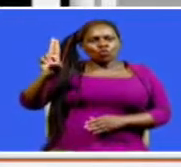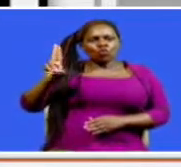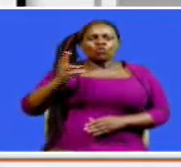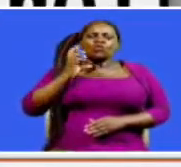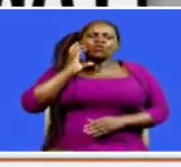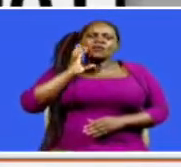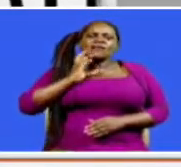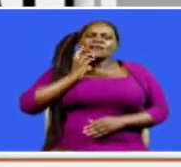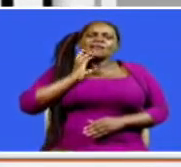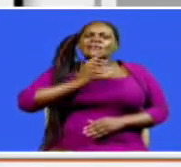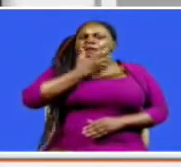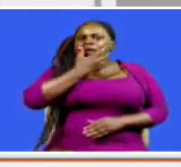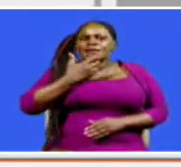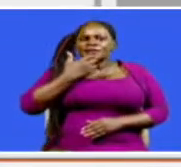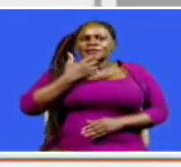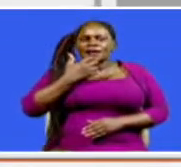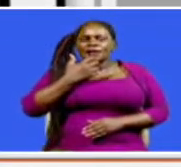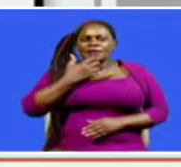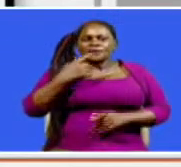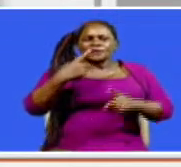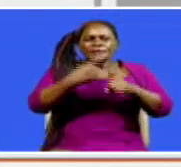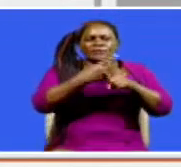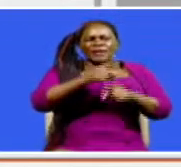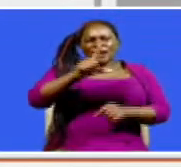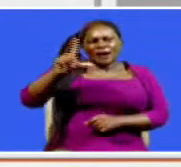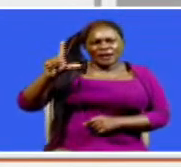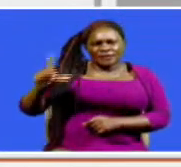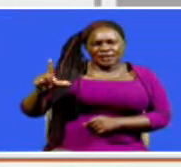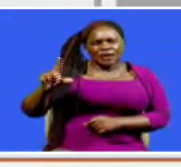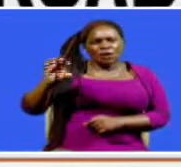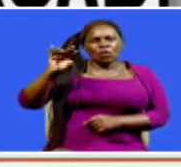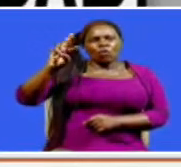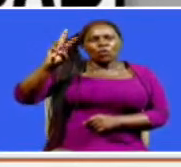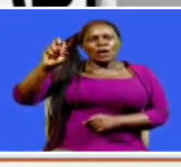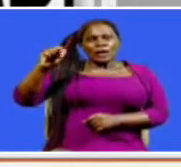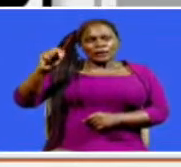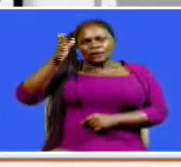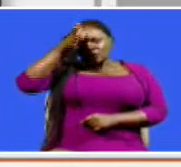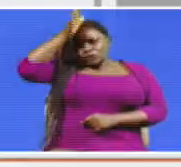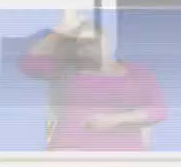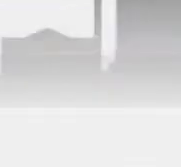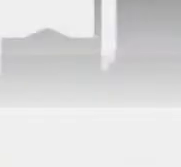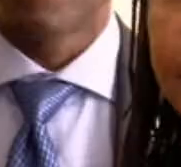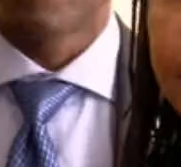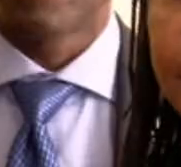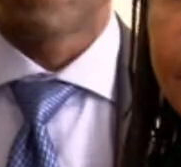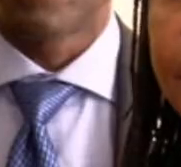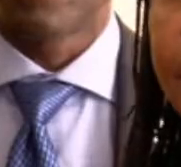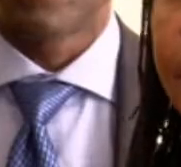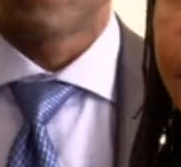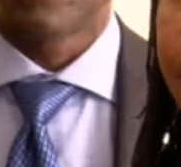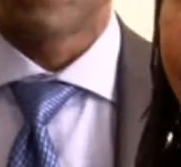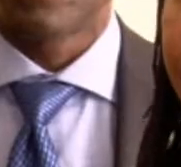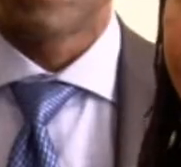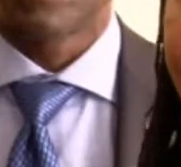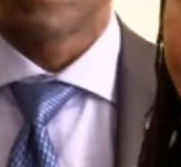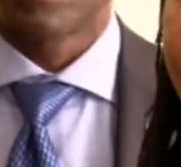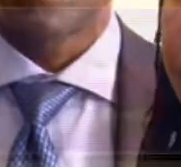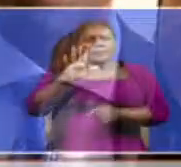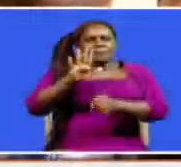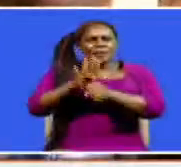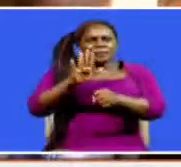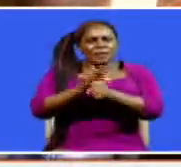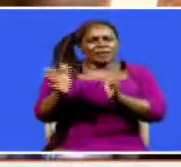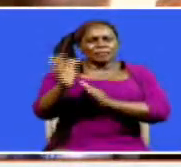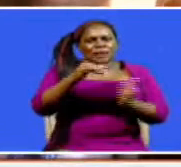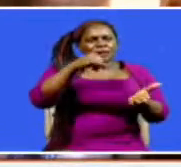Kenyatta Avenue, Processional Way, Langata Road, Wayaki Way, Jogoro Road na Kiambu Road. And you'll see a lot of elements of Nairobi